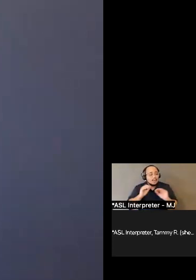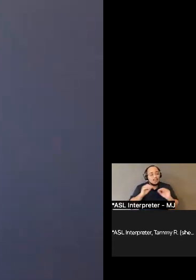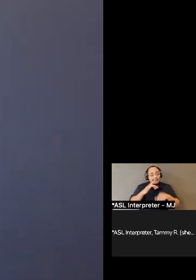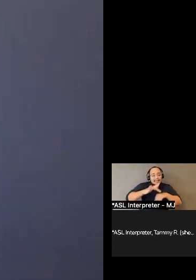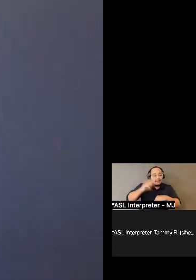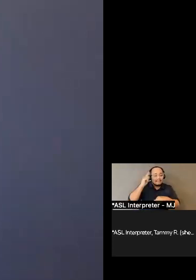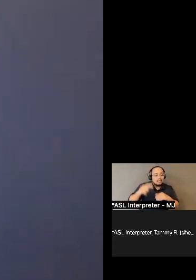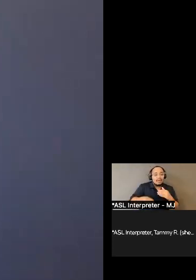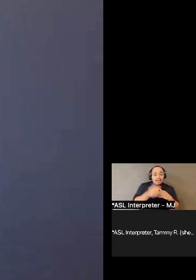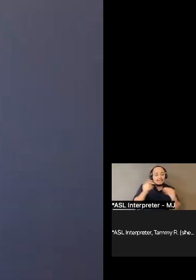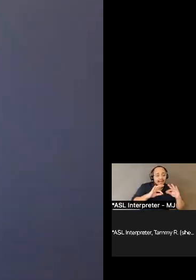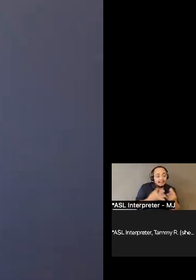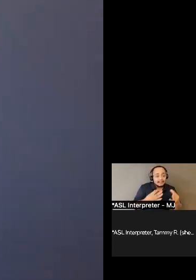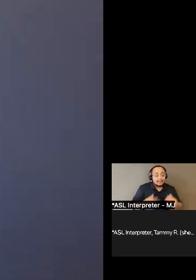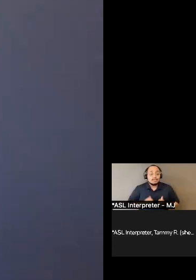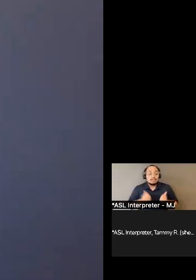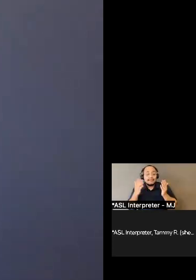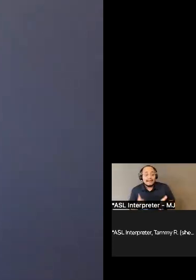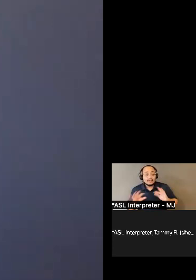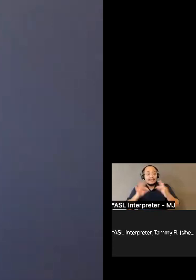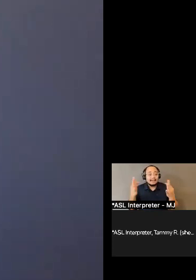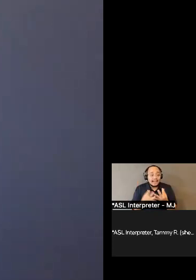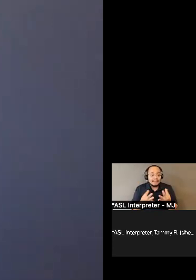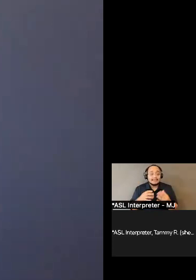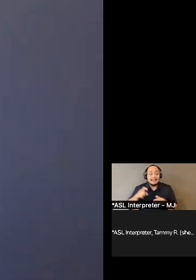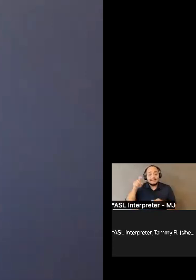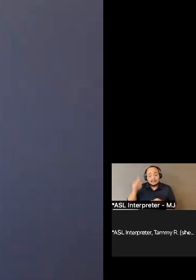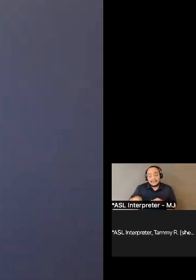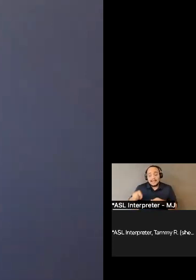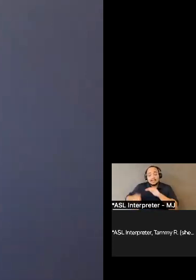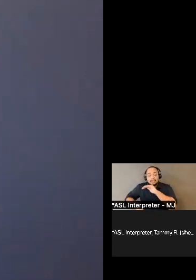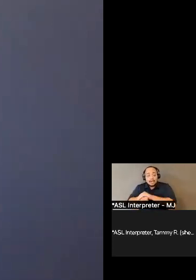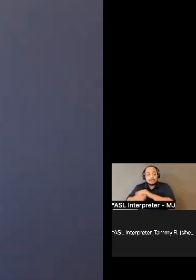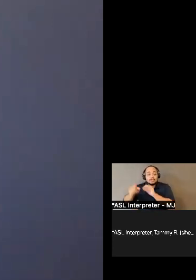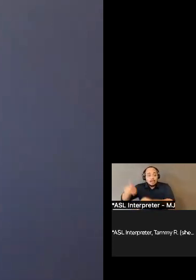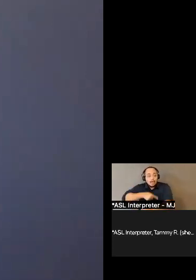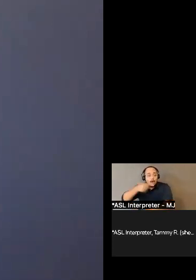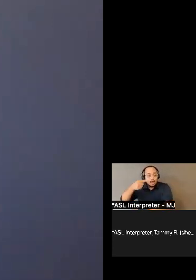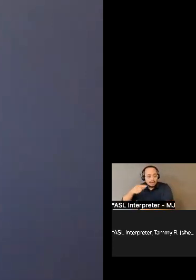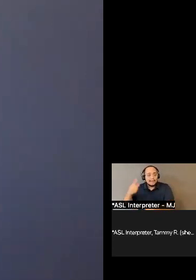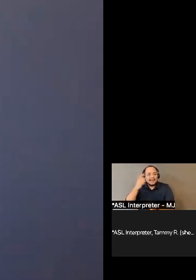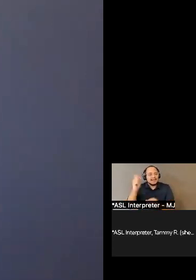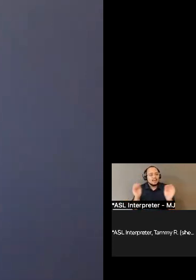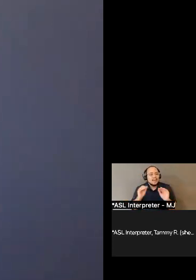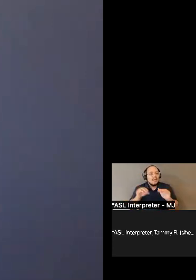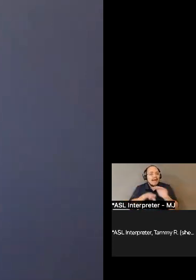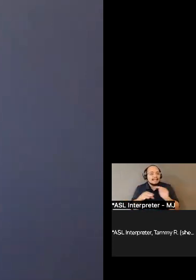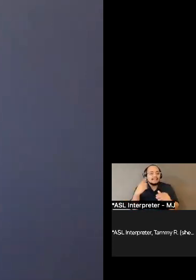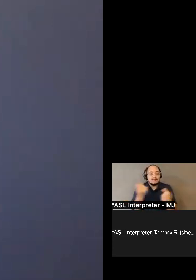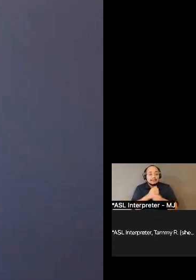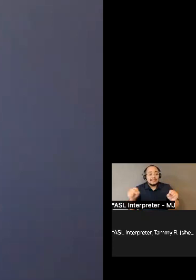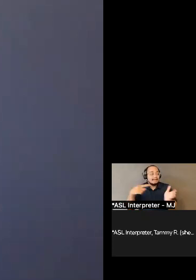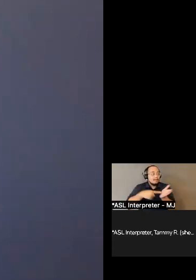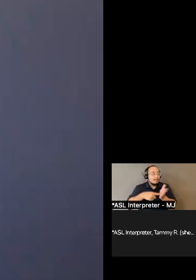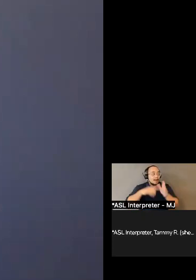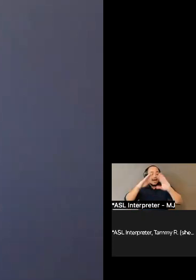families. Survivors and their families have to stay in shelter longer because they do not have access to safe, affordable